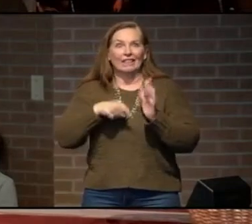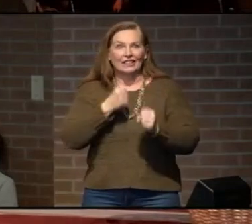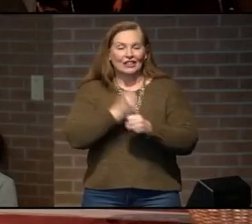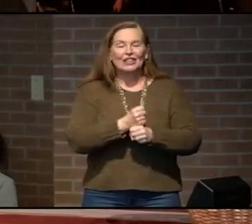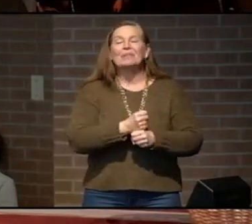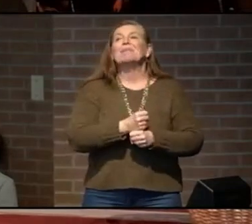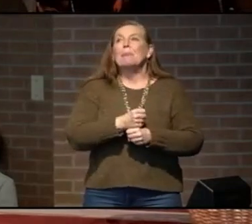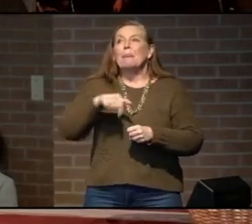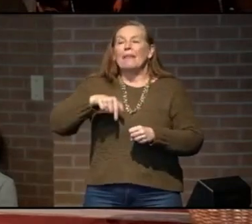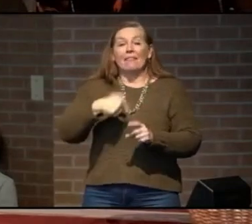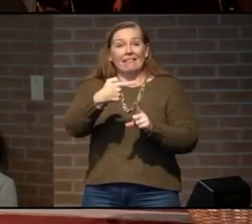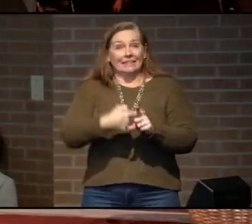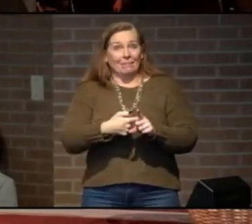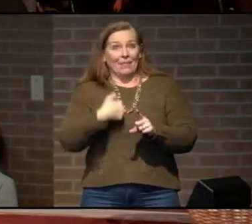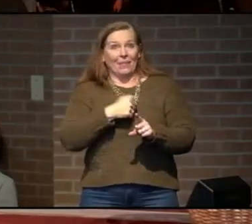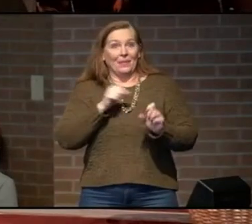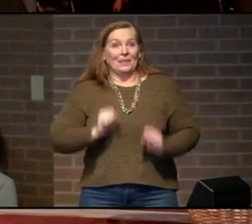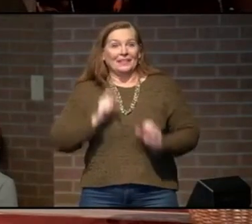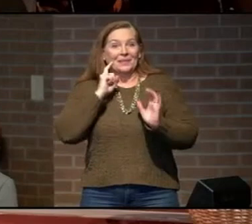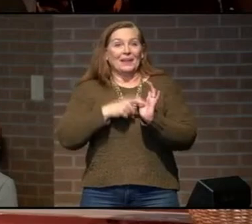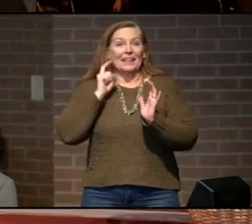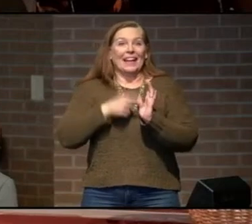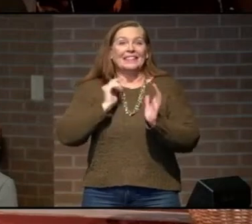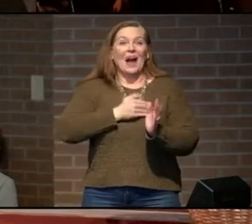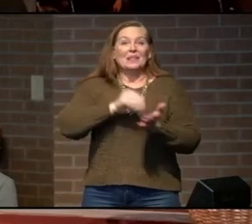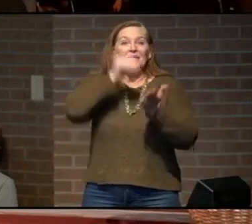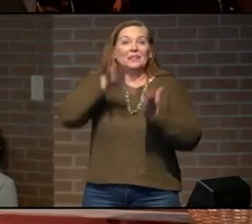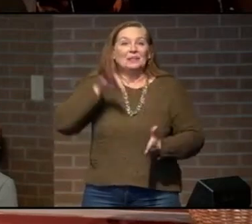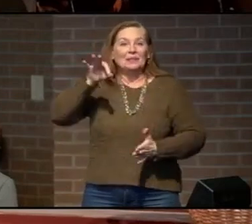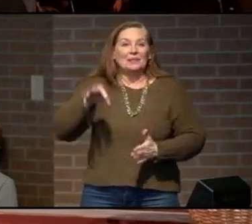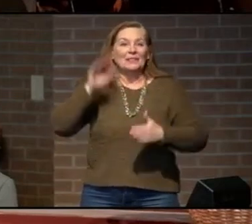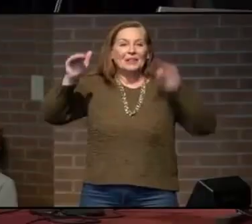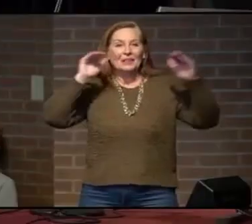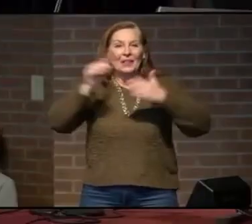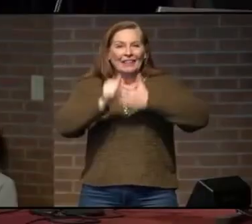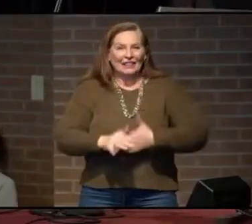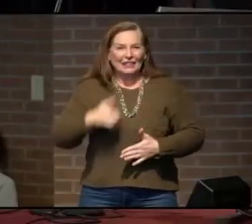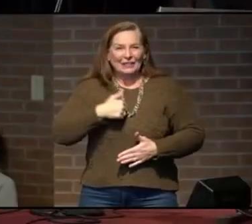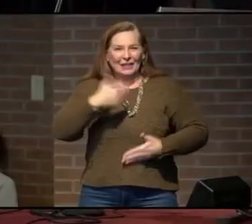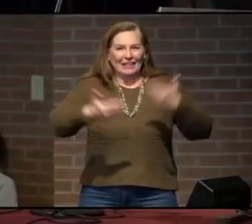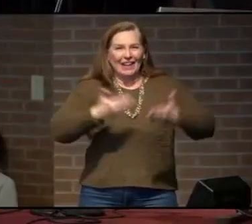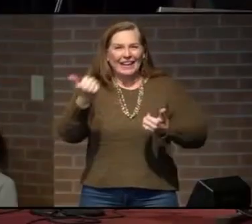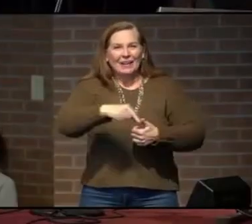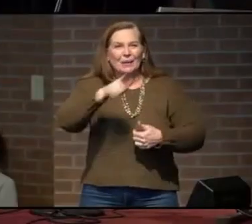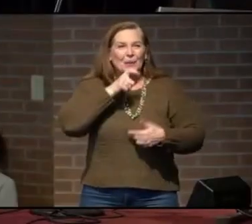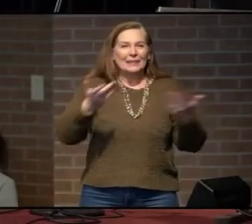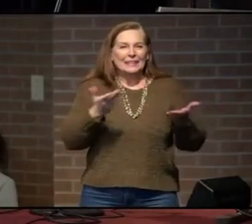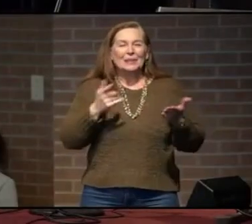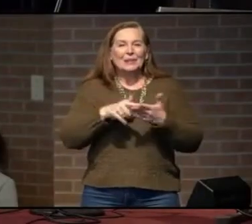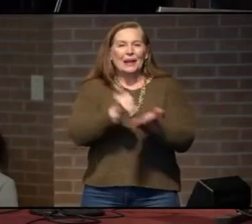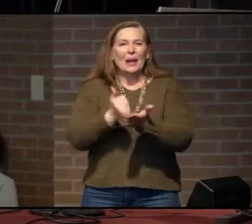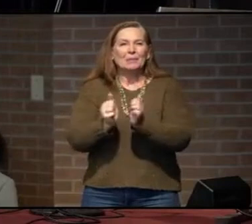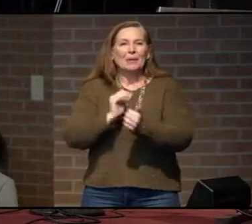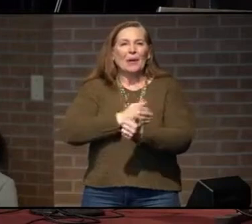year, this month, we get to recognize our student ministries adult leaders. So I'd like to invite anybody who is here who helps out with our